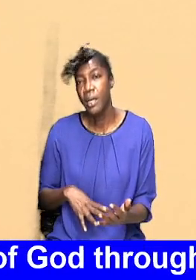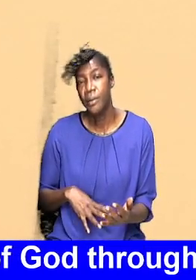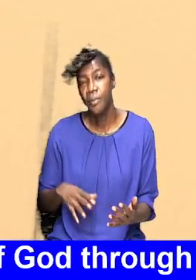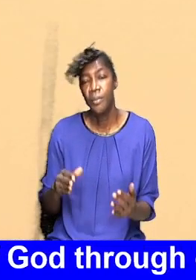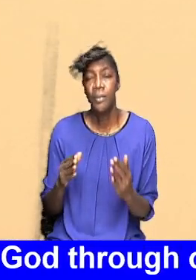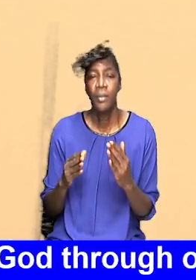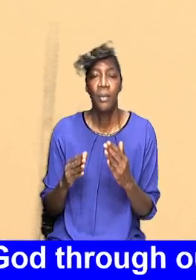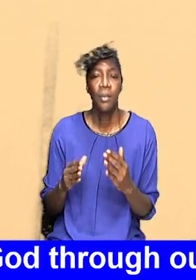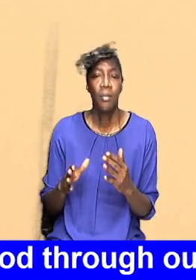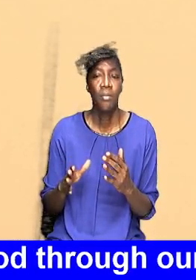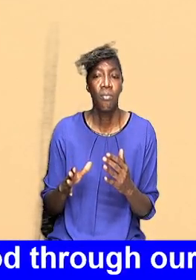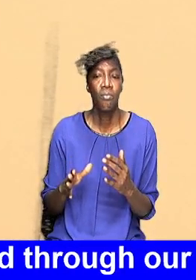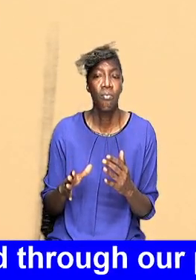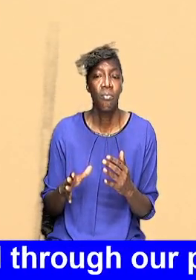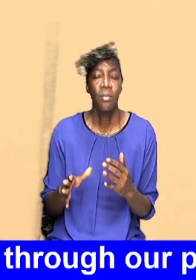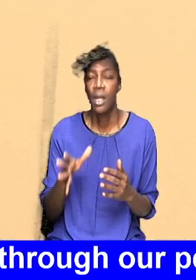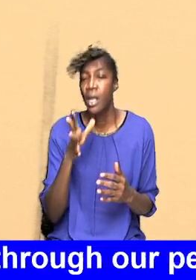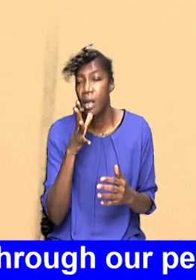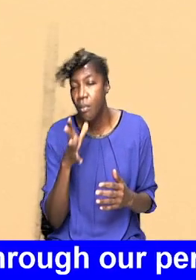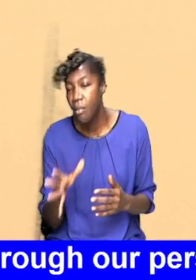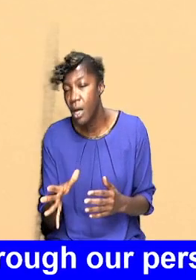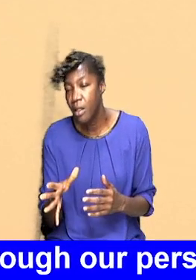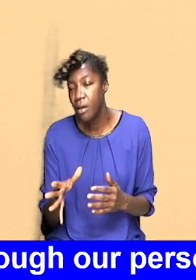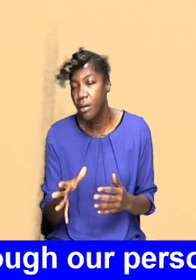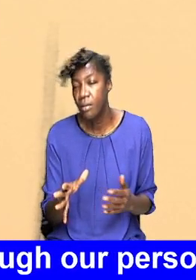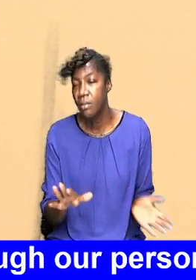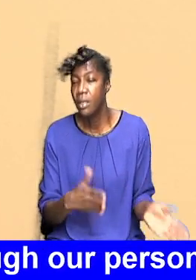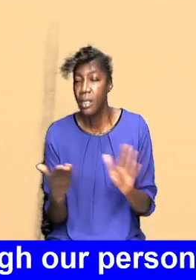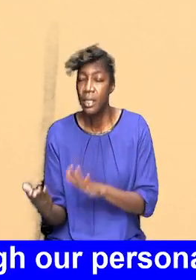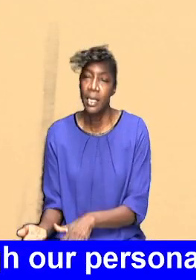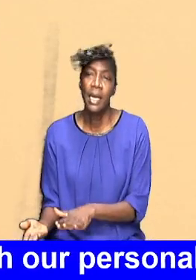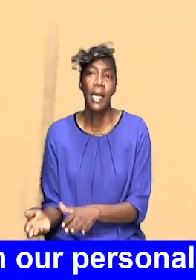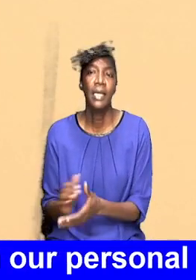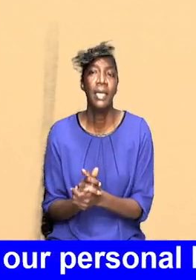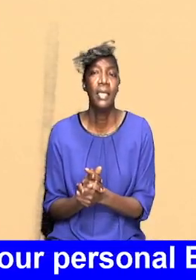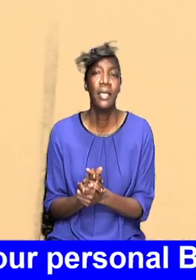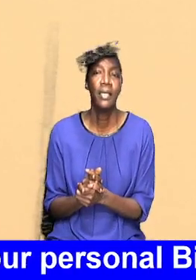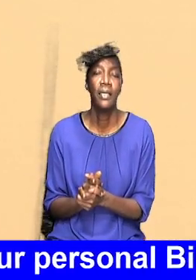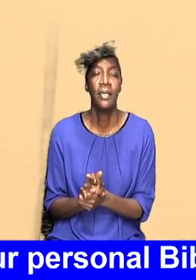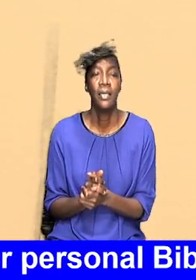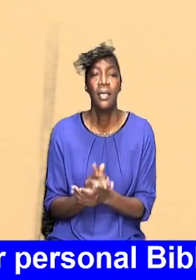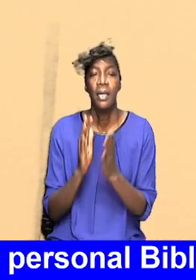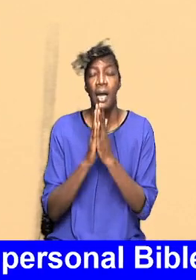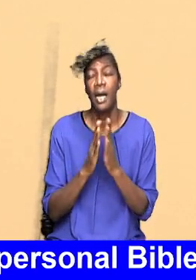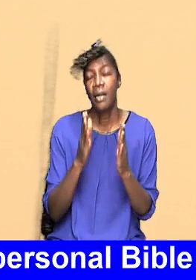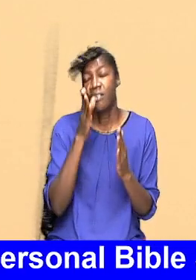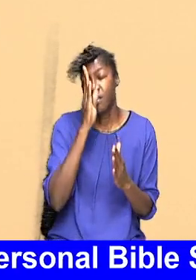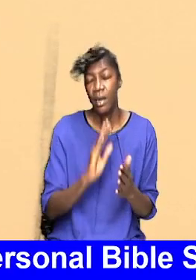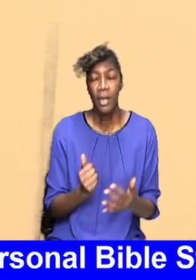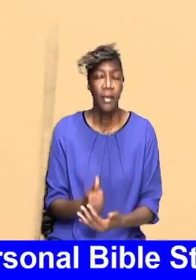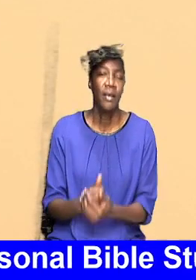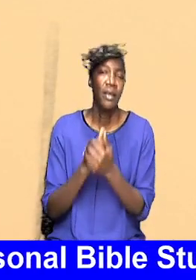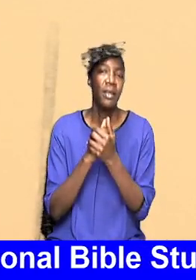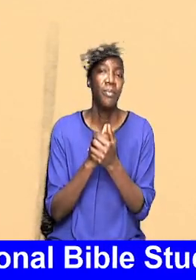to pray for him as well, that God will comfort him. Amen. Even in this time of bereavement.